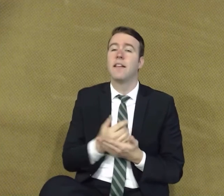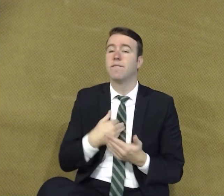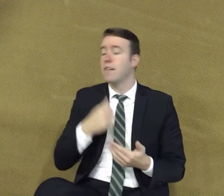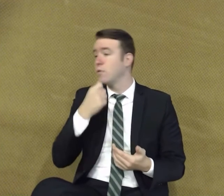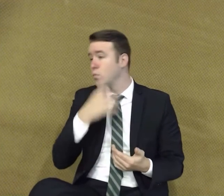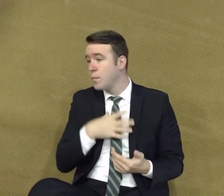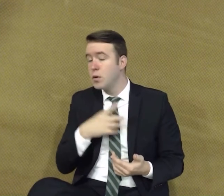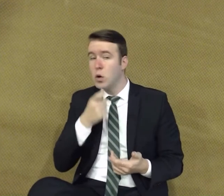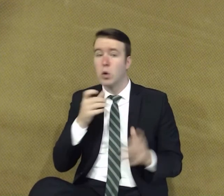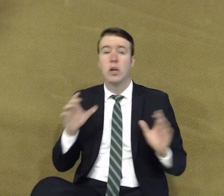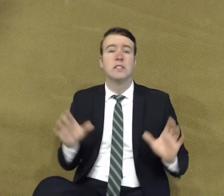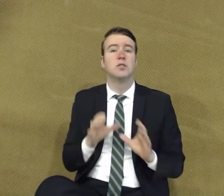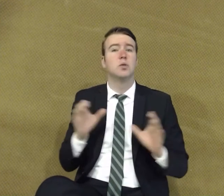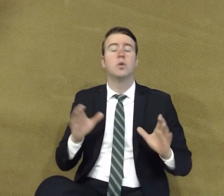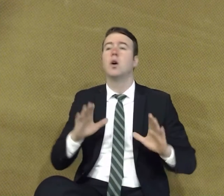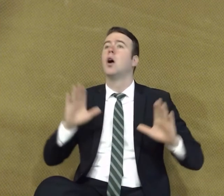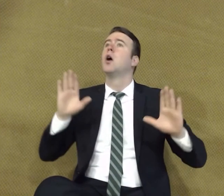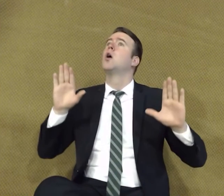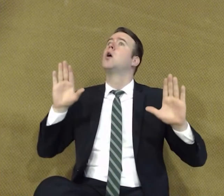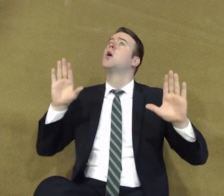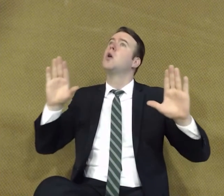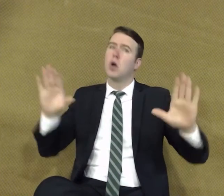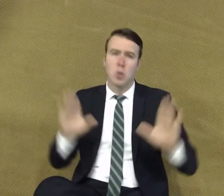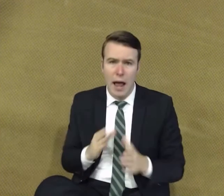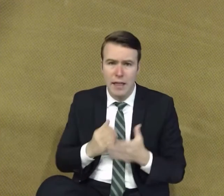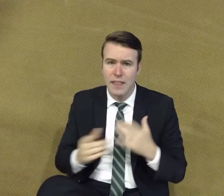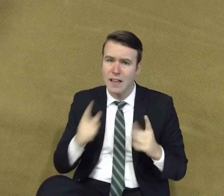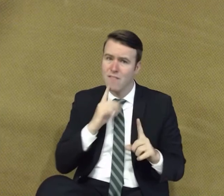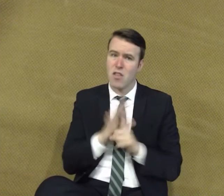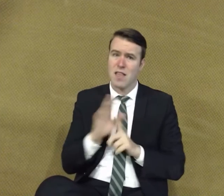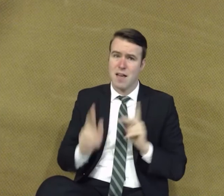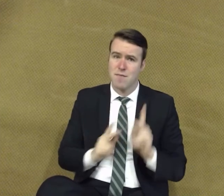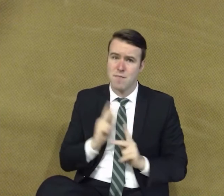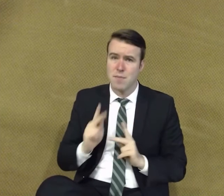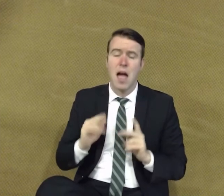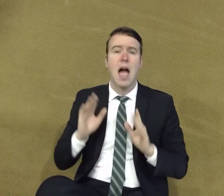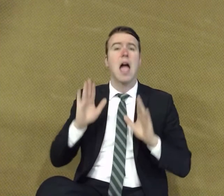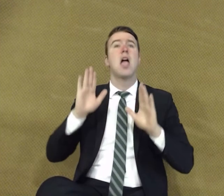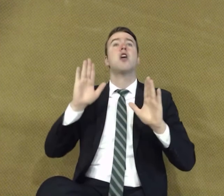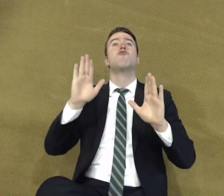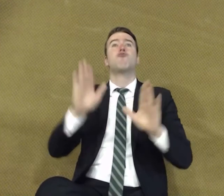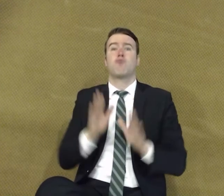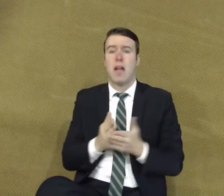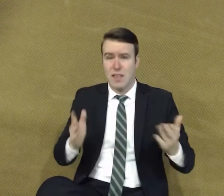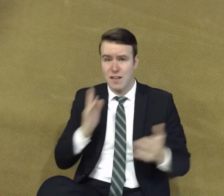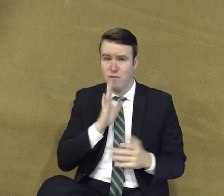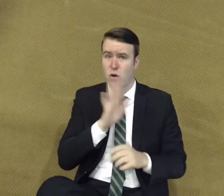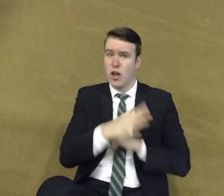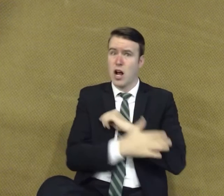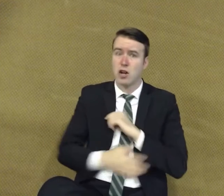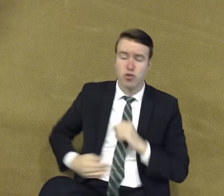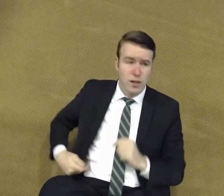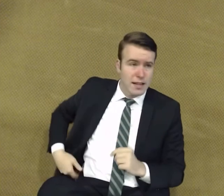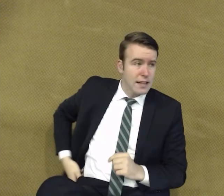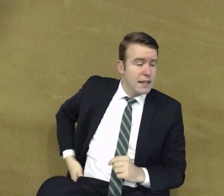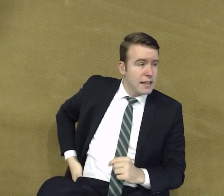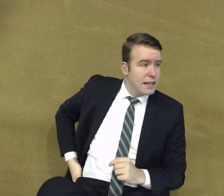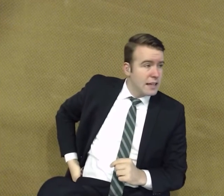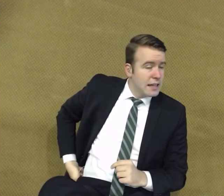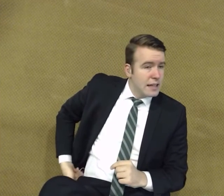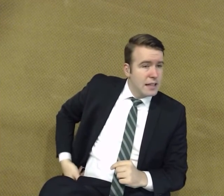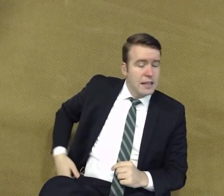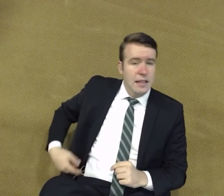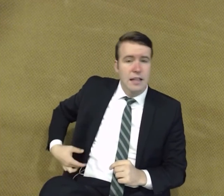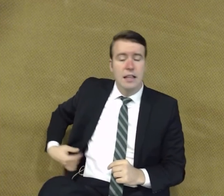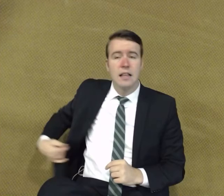were women who had done great things for their people and great things for their countries. There